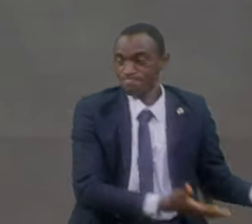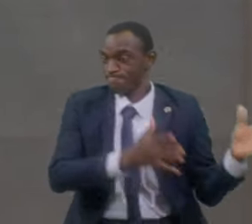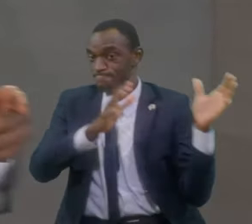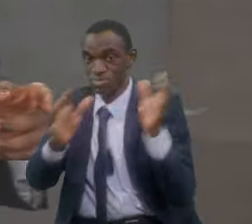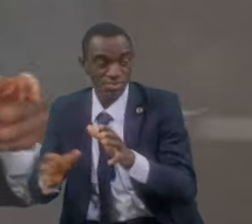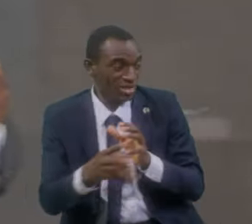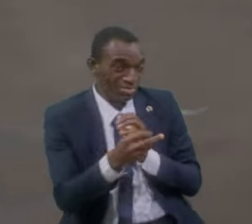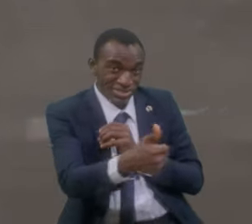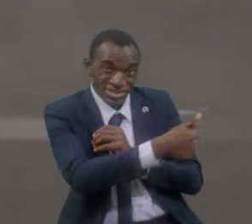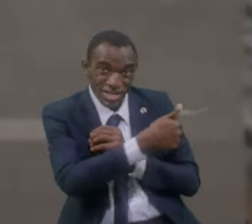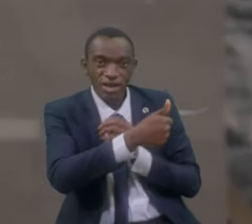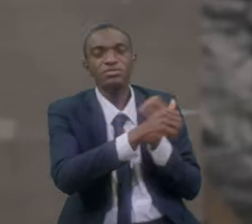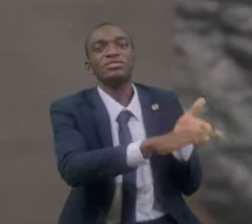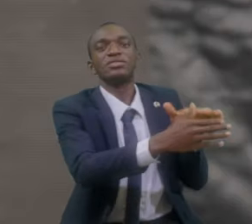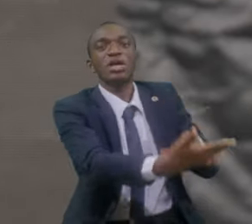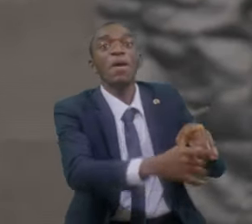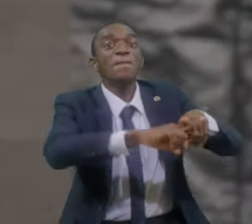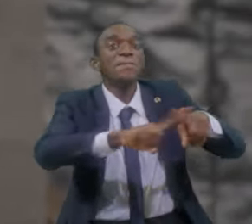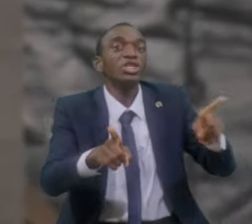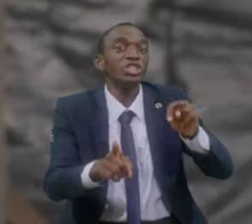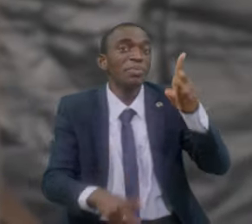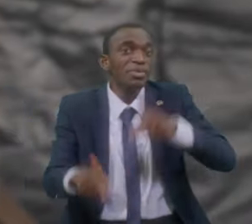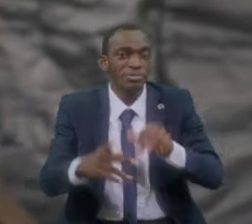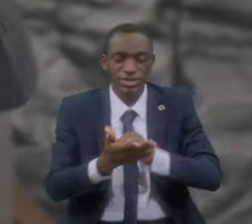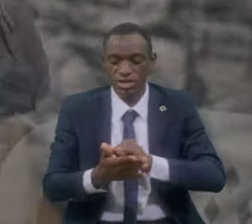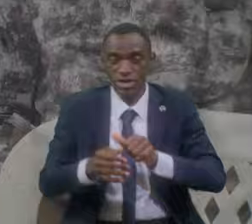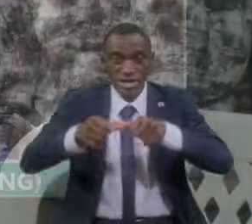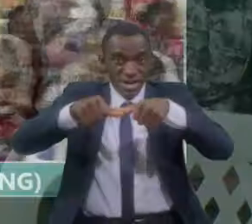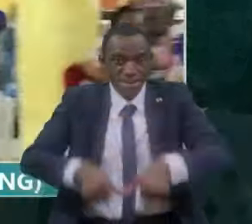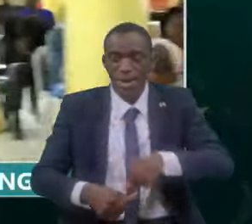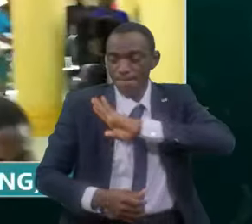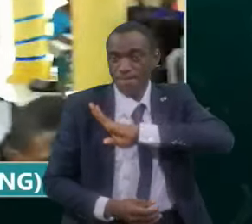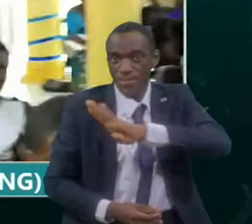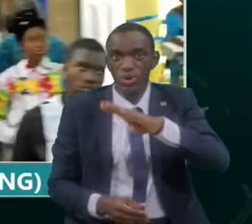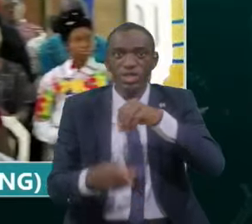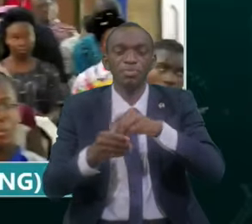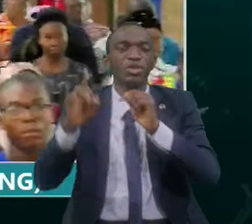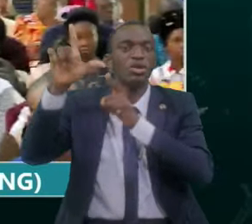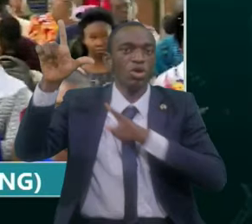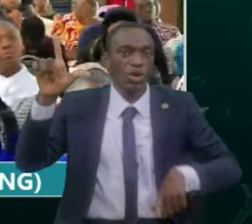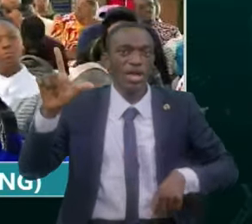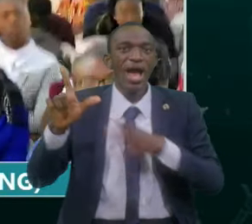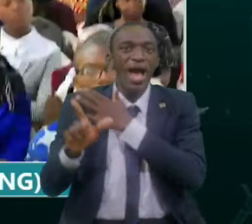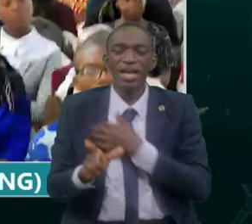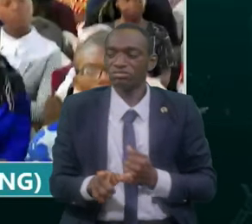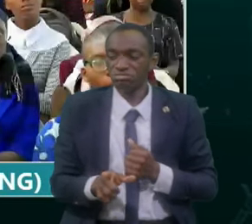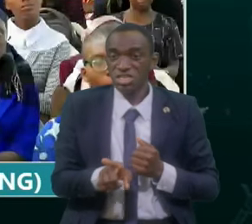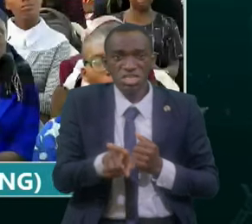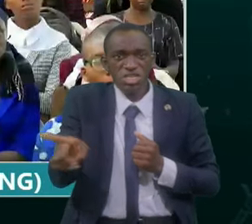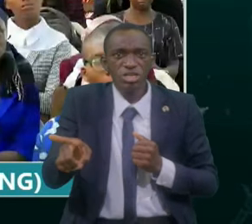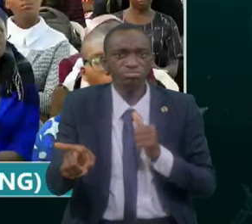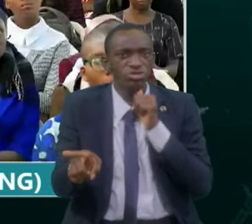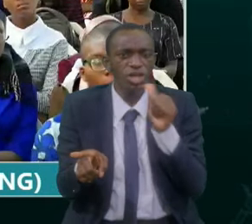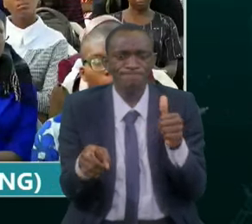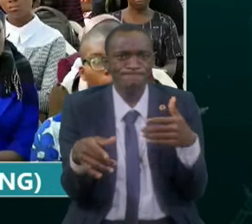But those who remain bold in the Lord, and they will not budge, and they will not